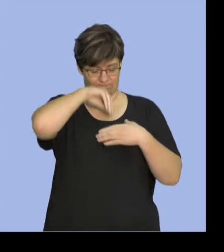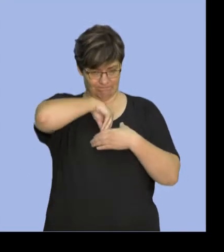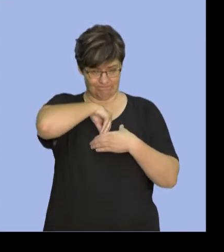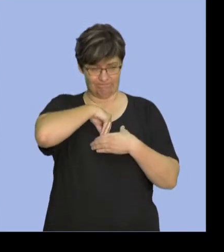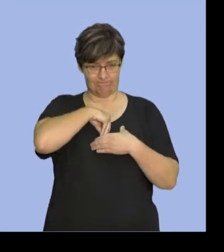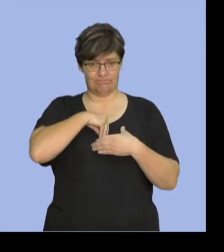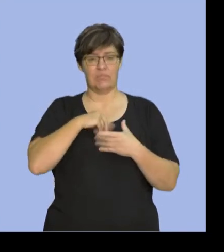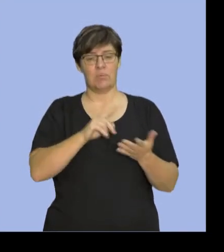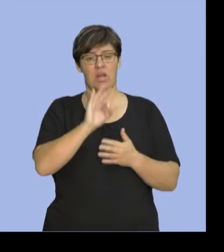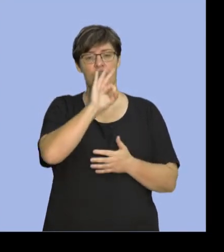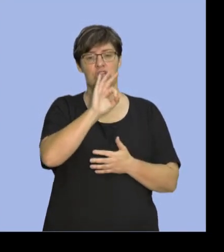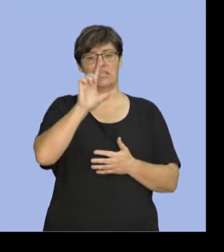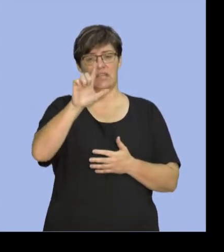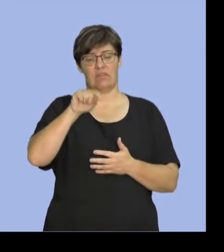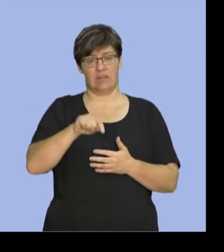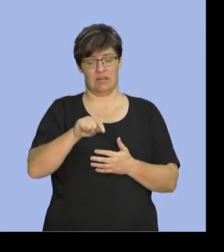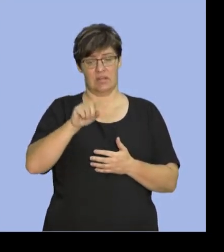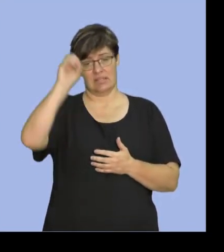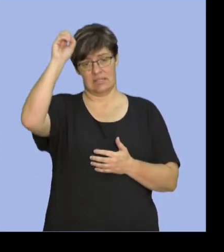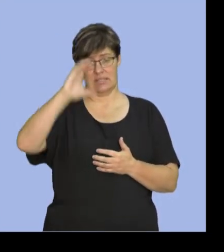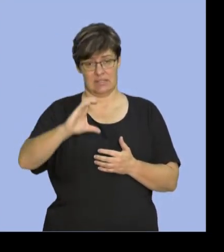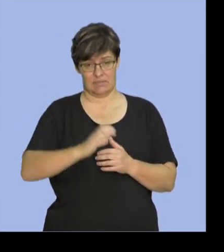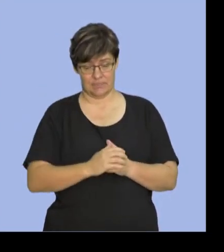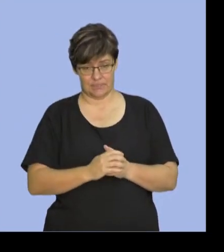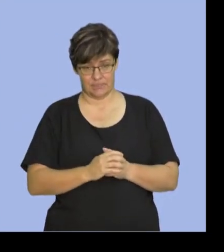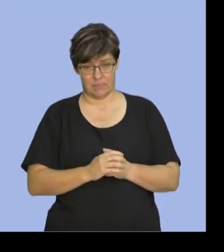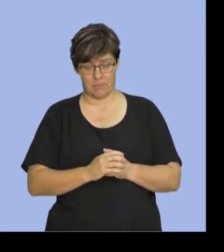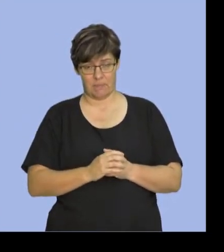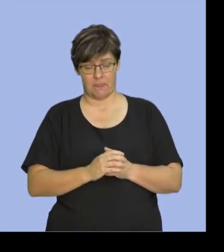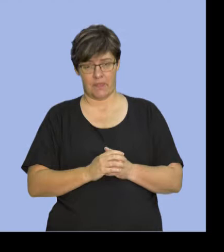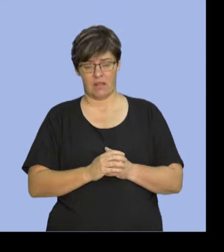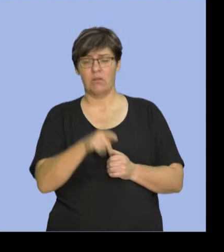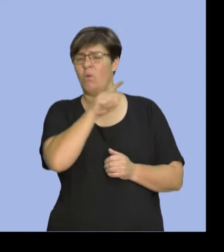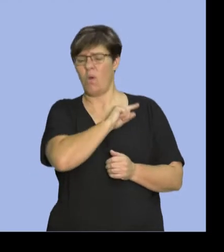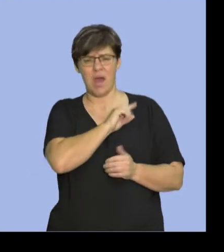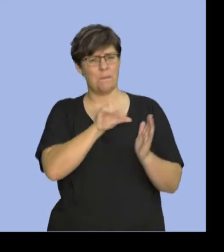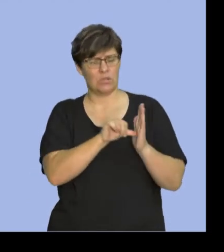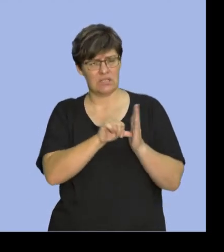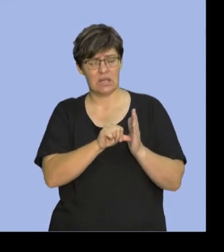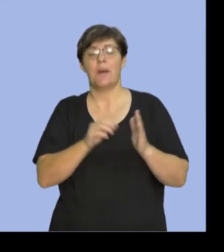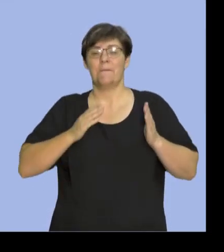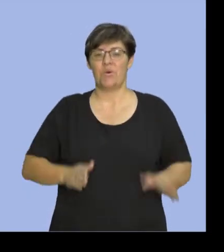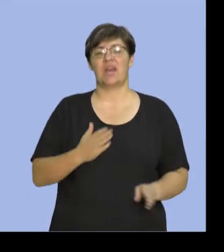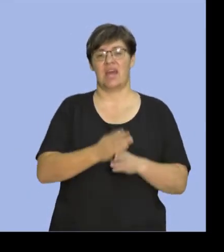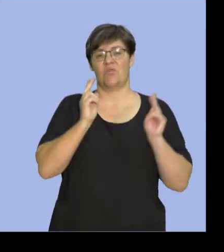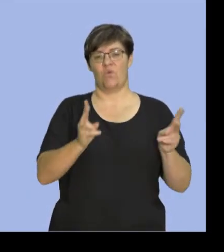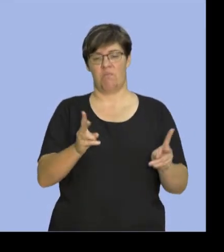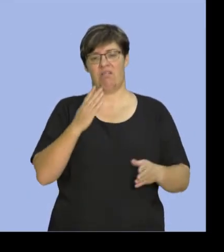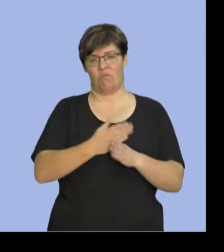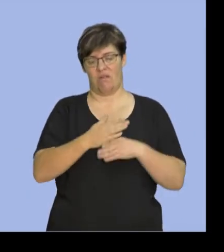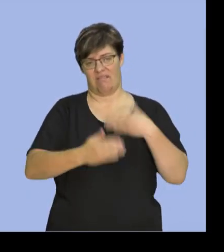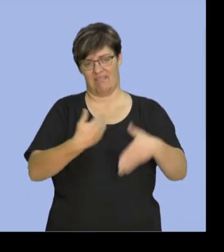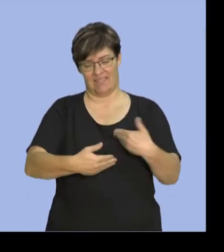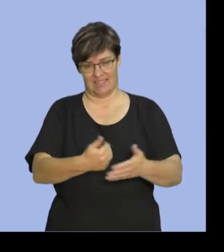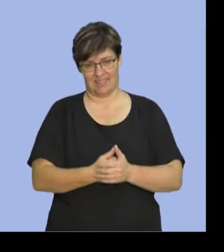to 37 degrees Celsius. And this is important for the body to function normally. Body temperature